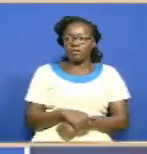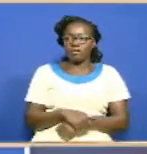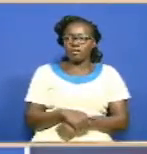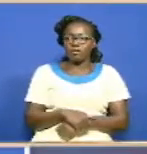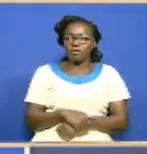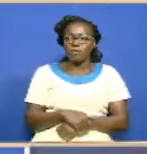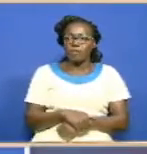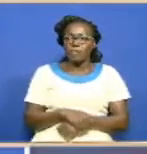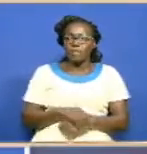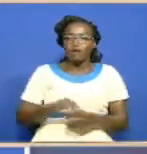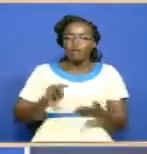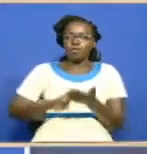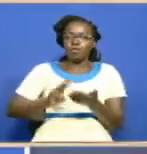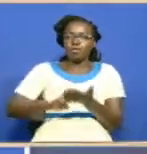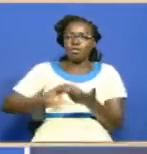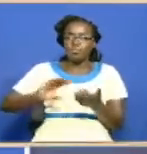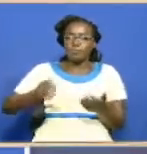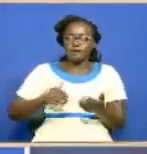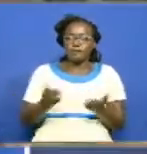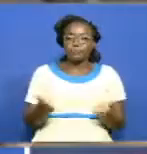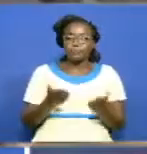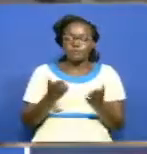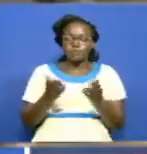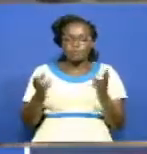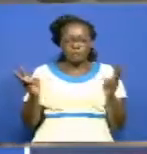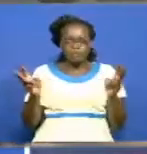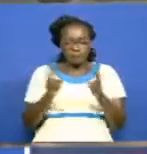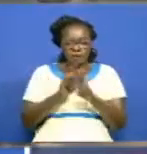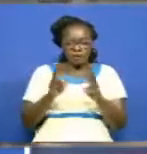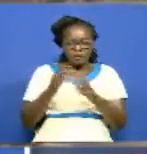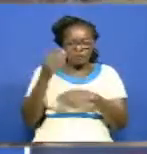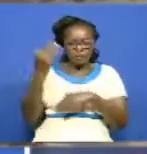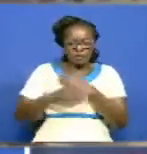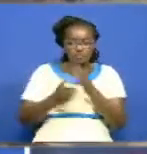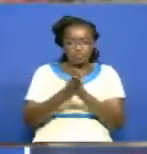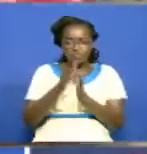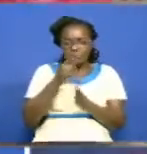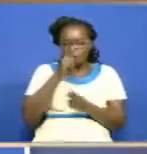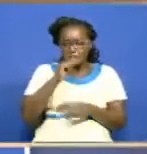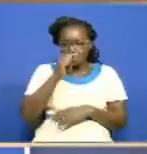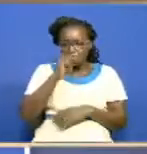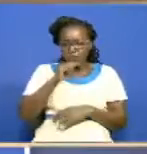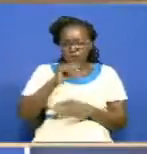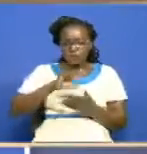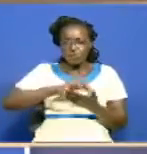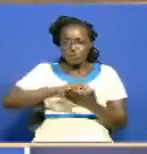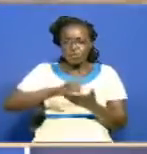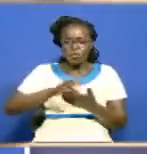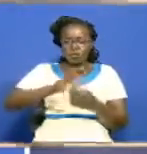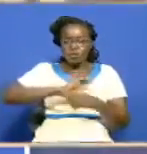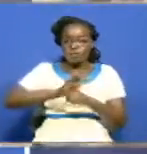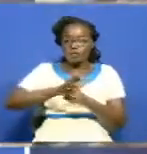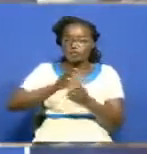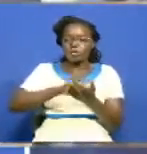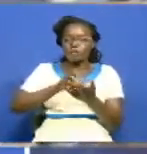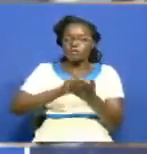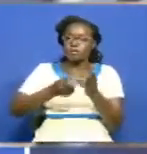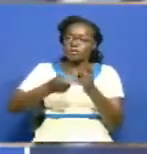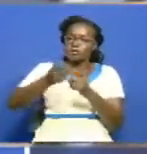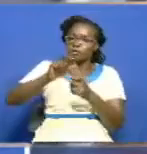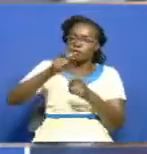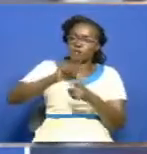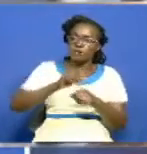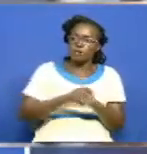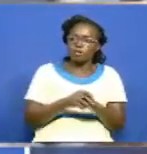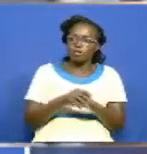Meanwhile, Migori County has intensified surveillance along its borders with Tanzania as cases of COVID-19 intensify. And they